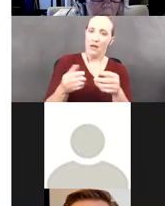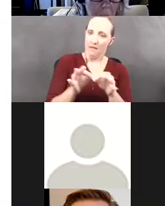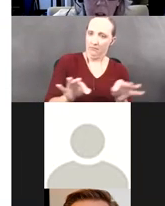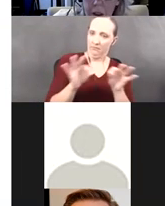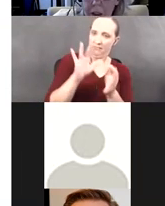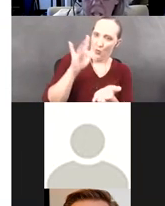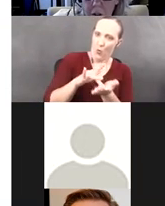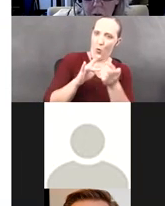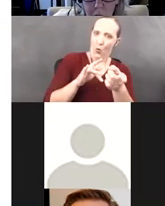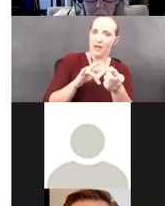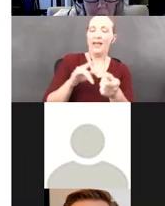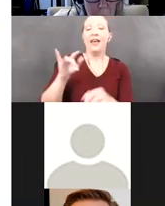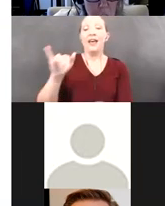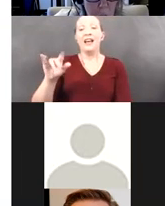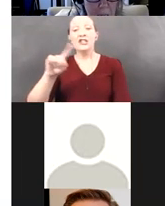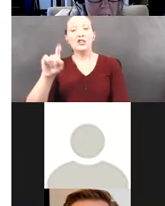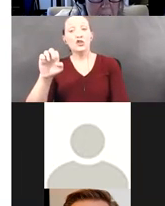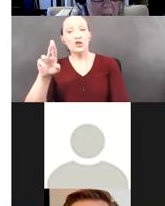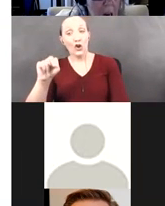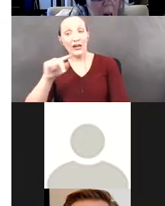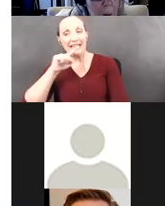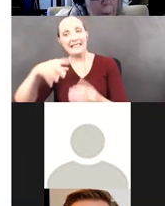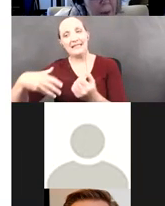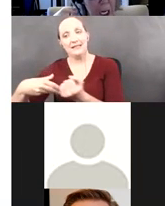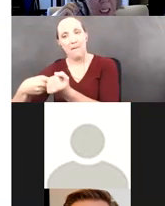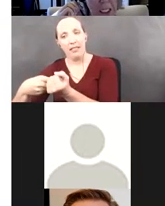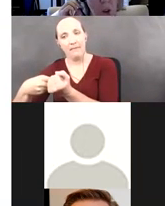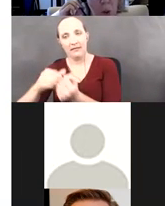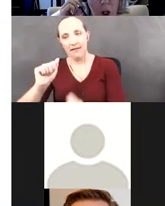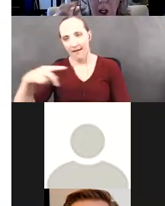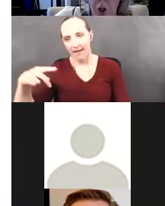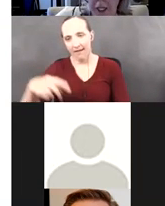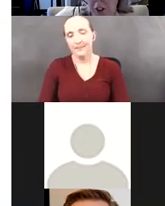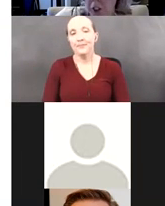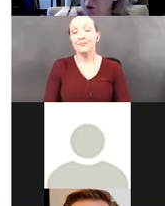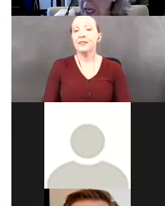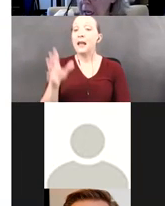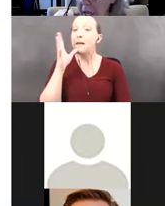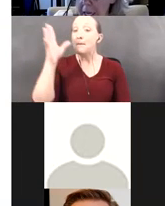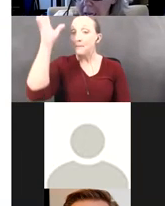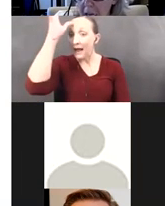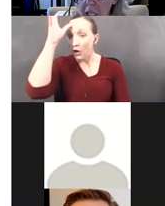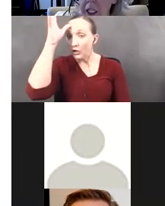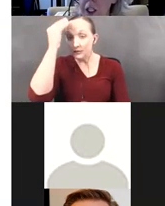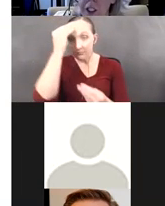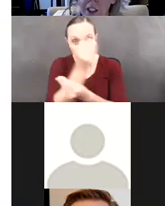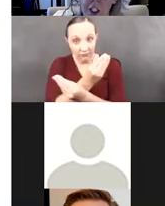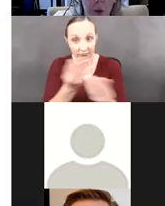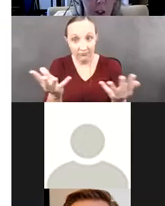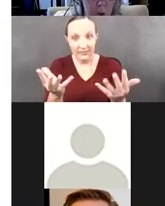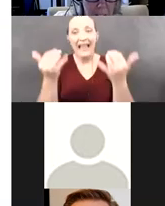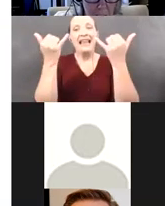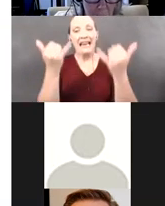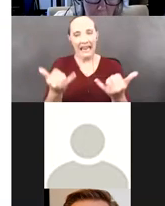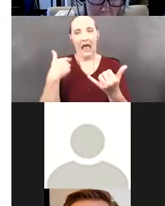nuestro, es un recurso Thank you, Laura. That suplemental. was great. Gracias, Laura. Parents, we are going to Padres, go ahead entonces and vamos a continue